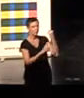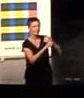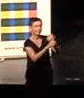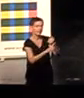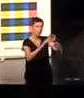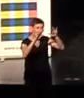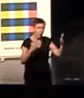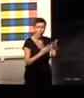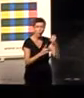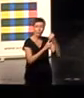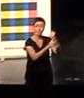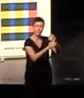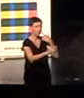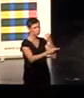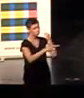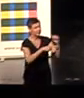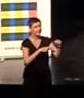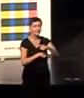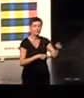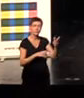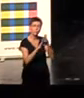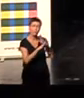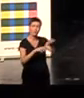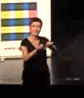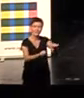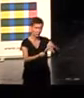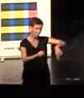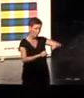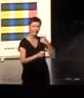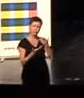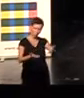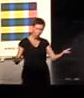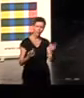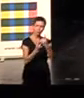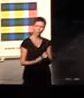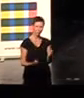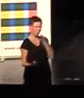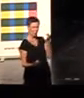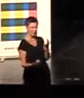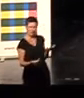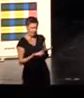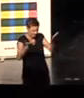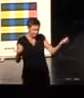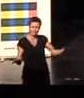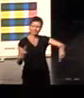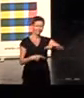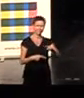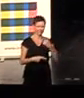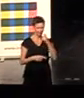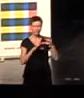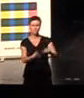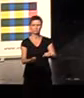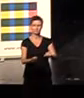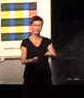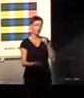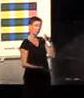fight to this is to private hij feestje of the common boots en in city's wie heeft een reset